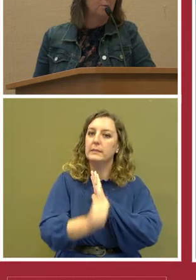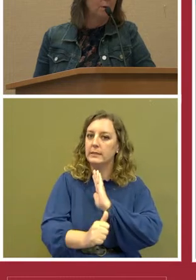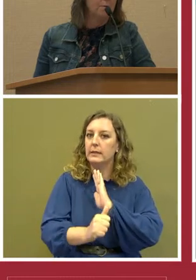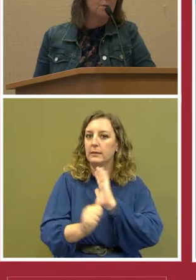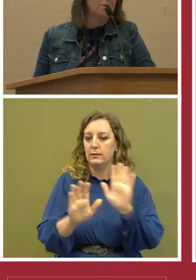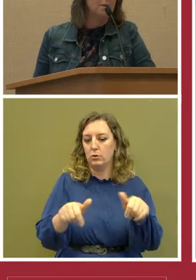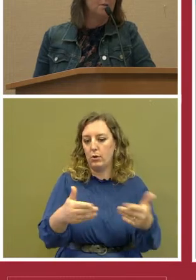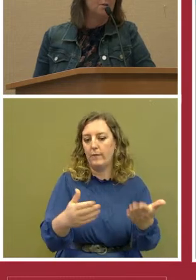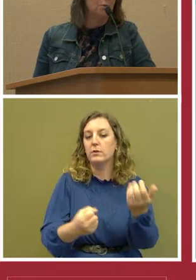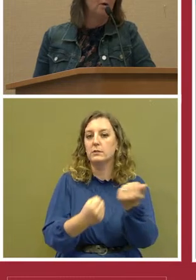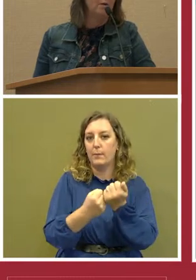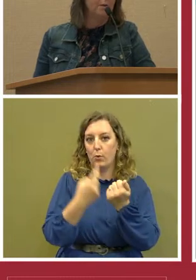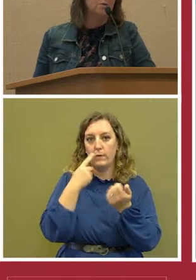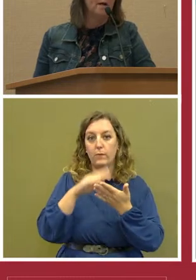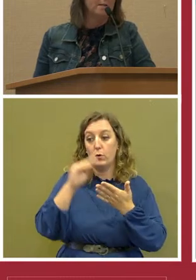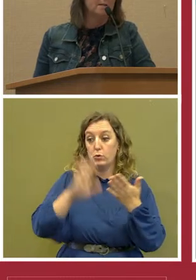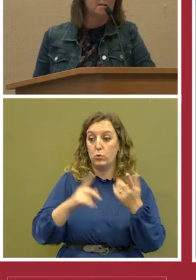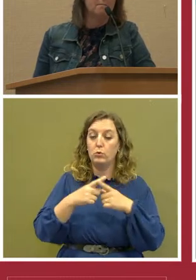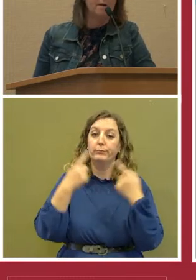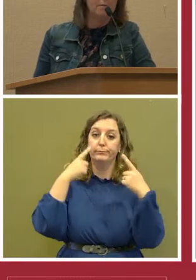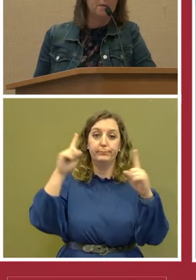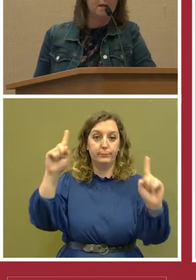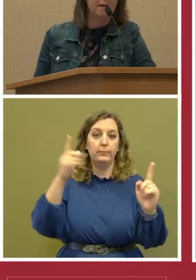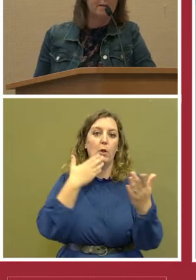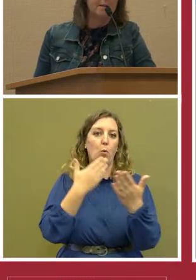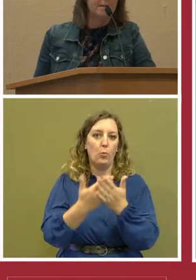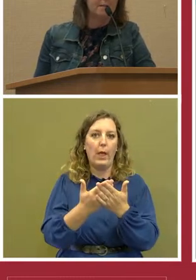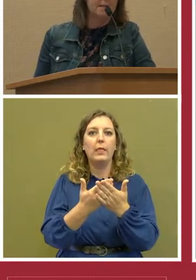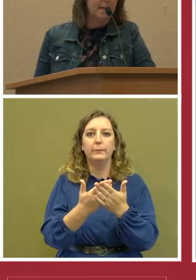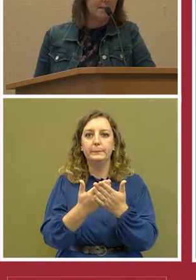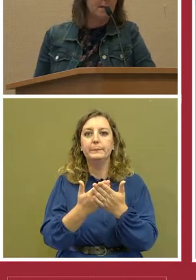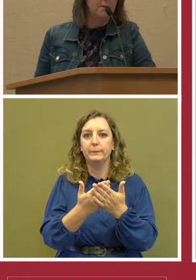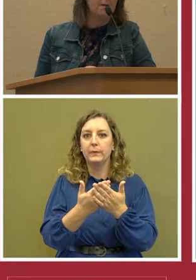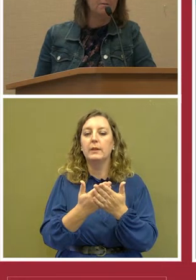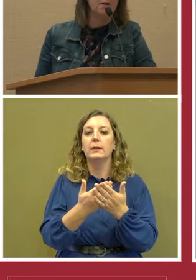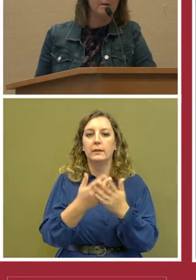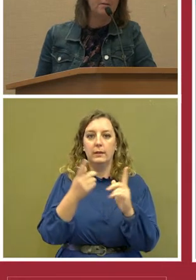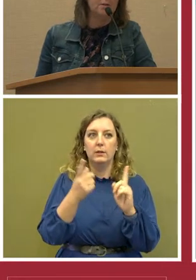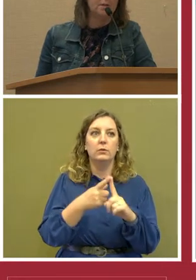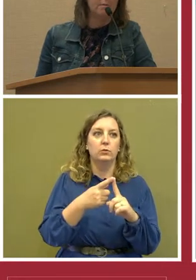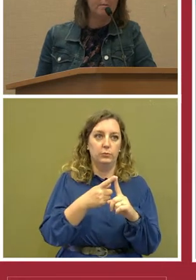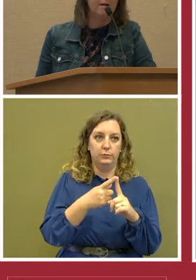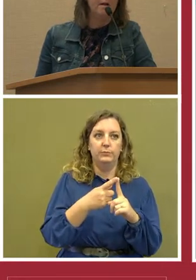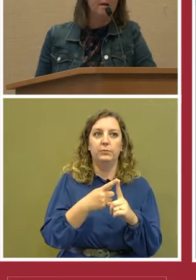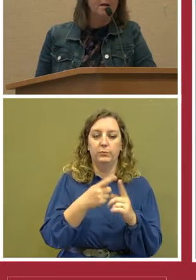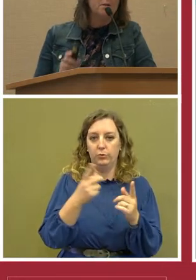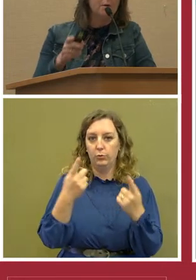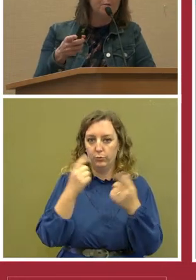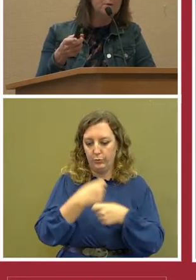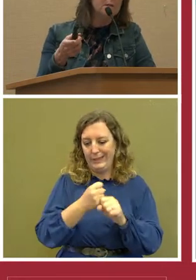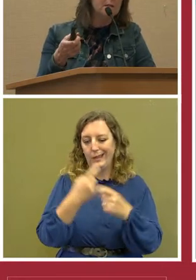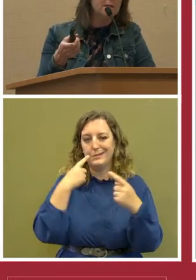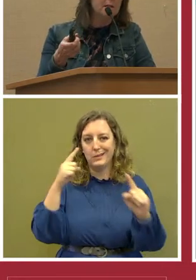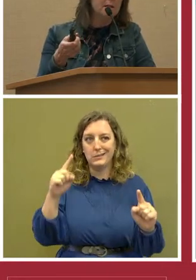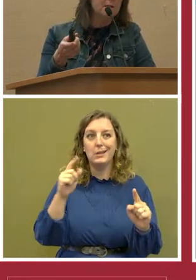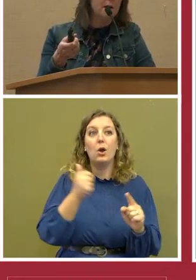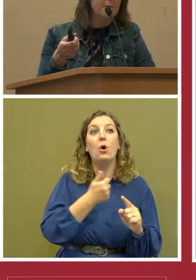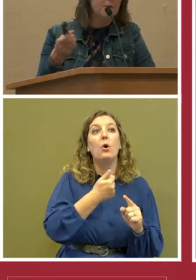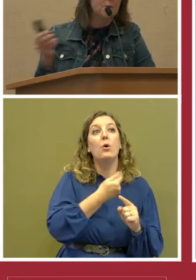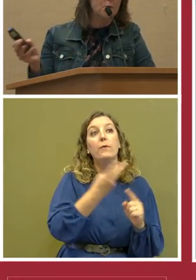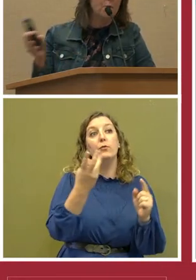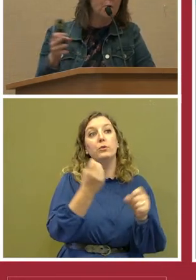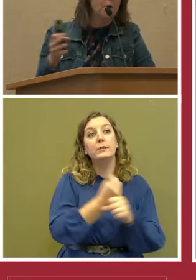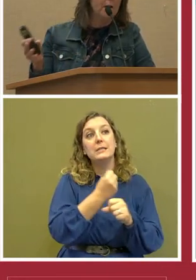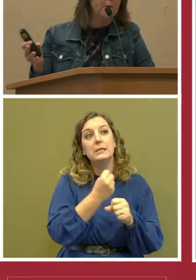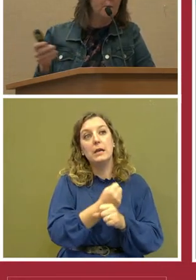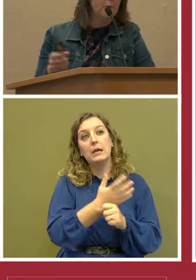offers support for students to do well in those classes. And Mountain View's had a lot of success there that I'll talk about in just a moment. So a few statistics.